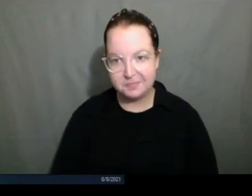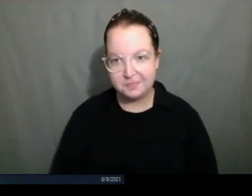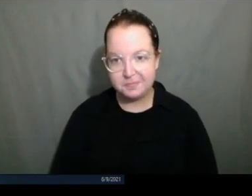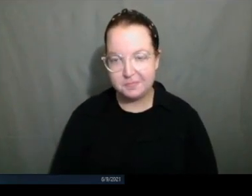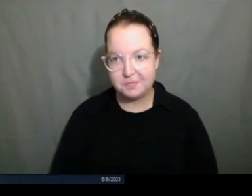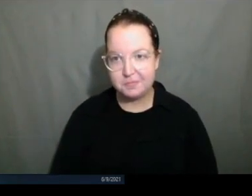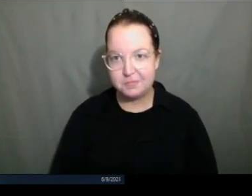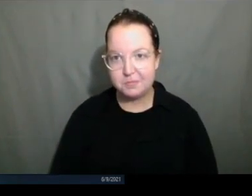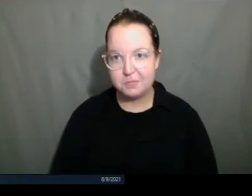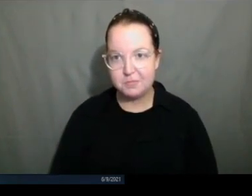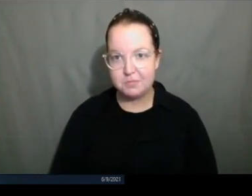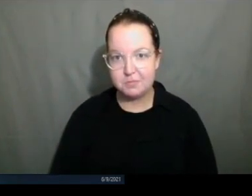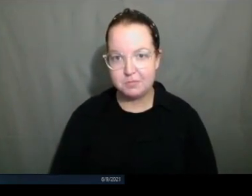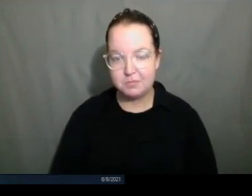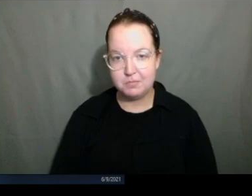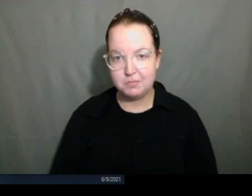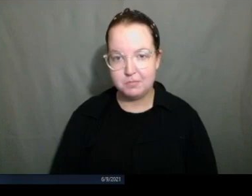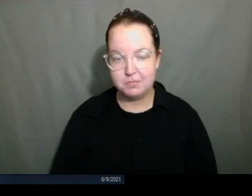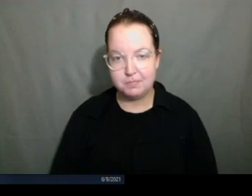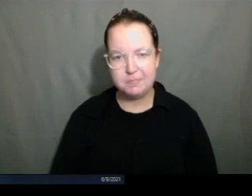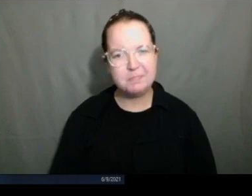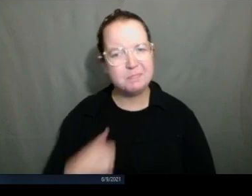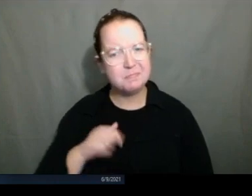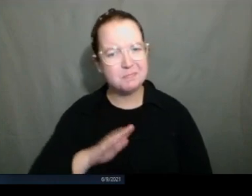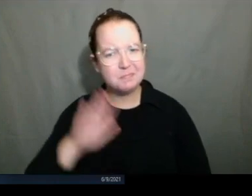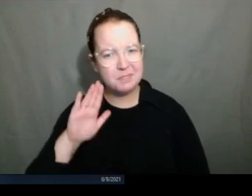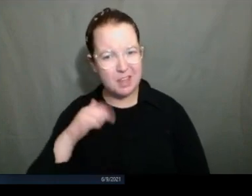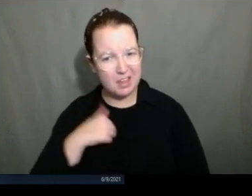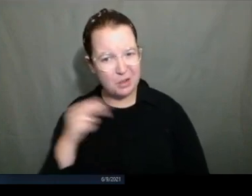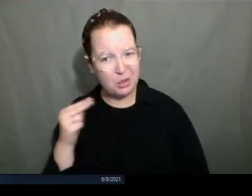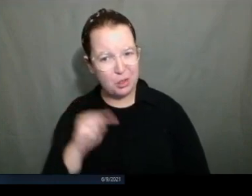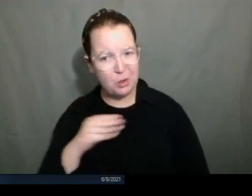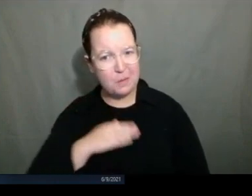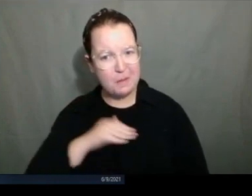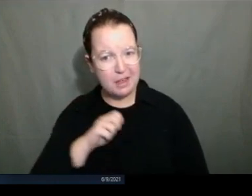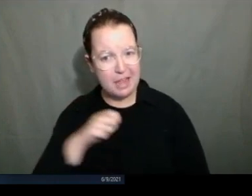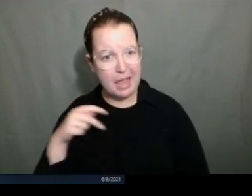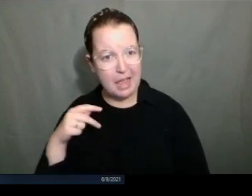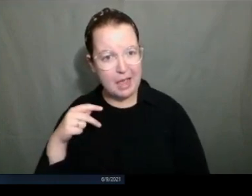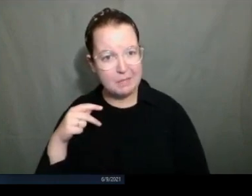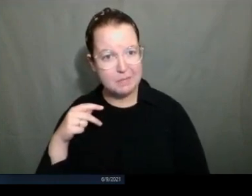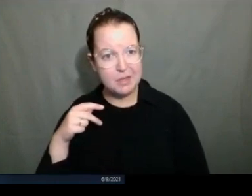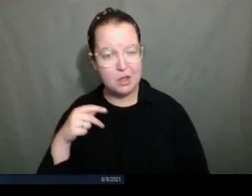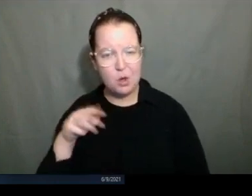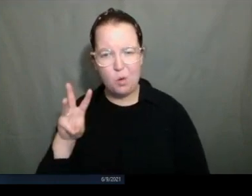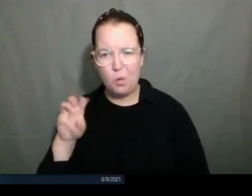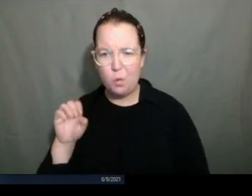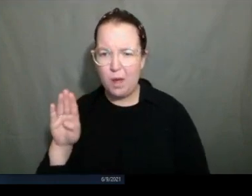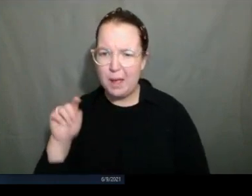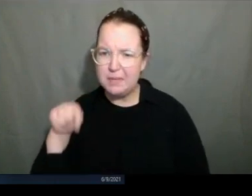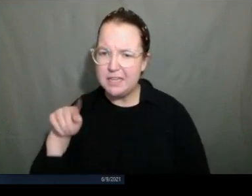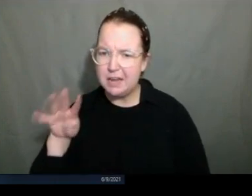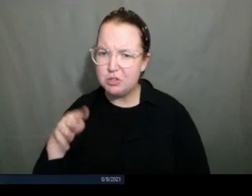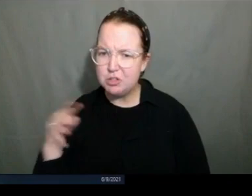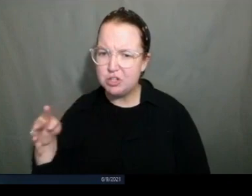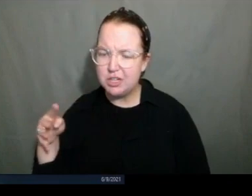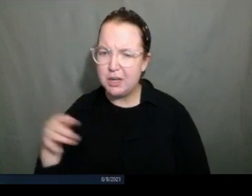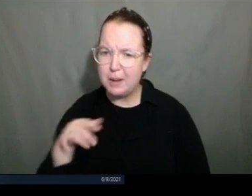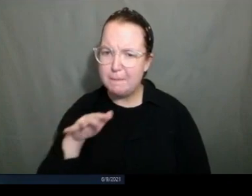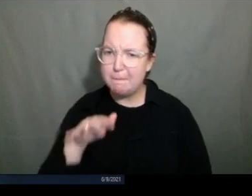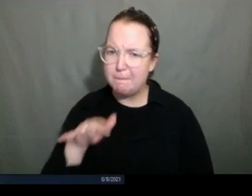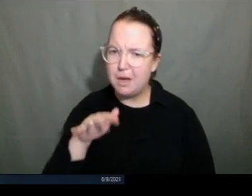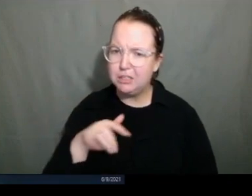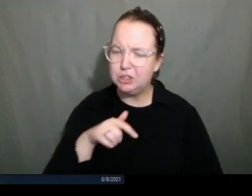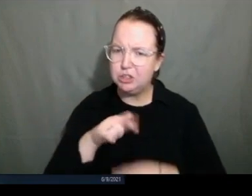So when I look on my app, I see under time management either web timesheet or punch change requests.